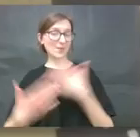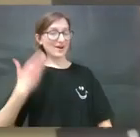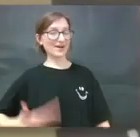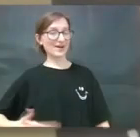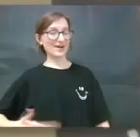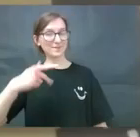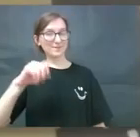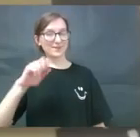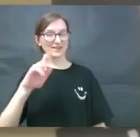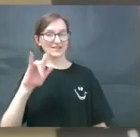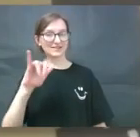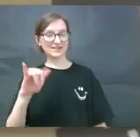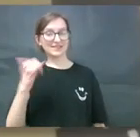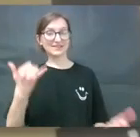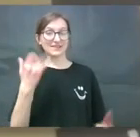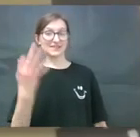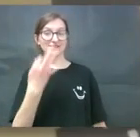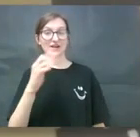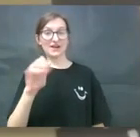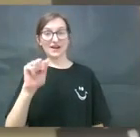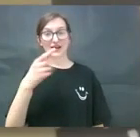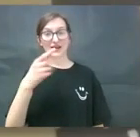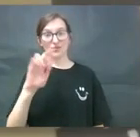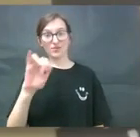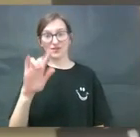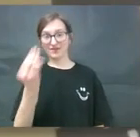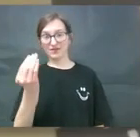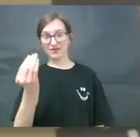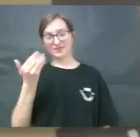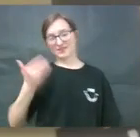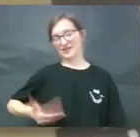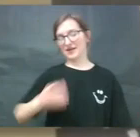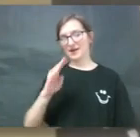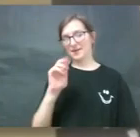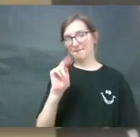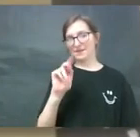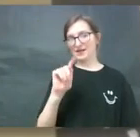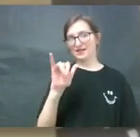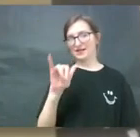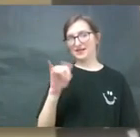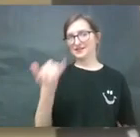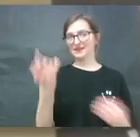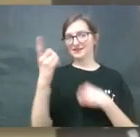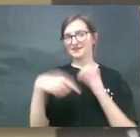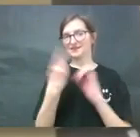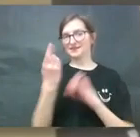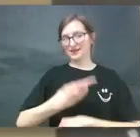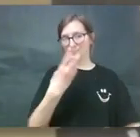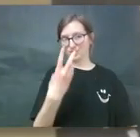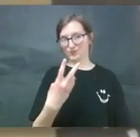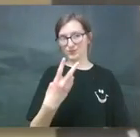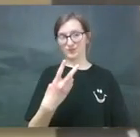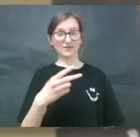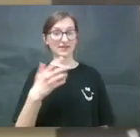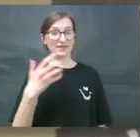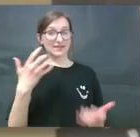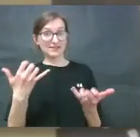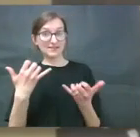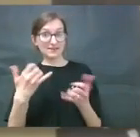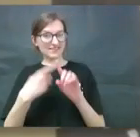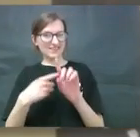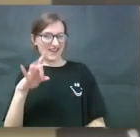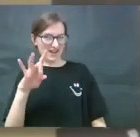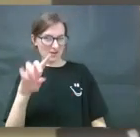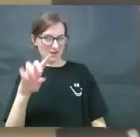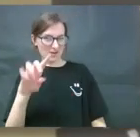morning. I'm Paisley. Today is Friday, April 14th. I'm Bentley, and today is Cycle Day 2. Today will be a little cooler with a high of 81. This weekend